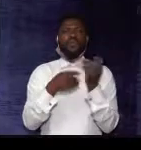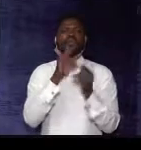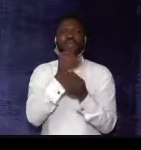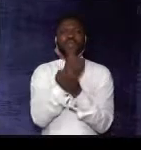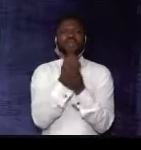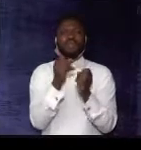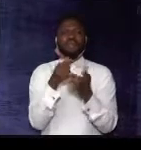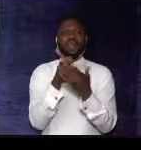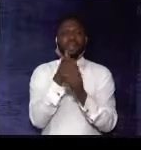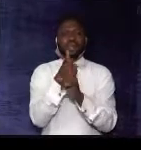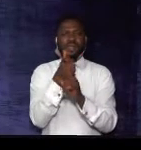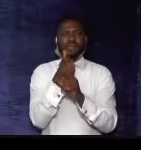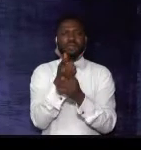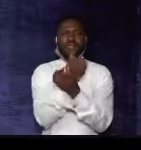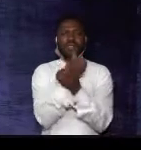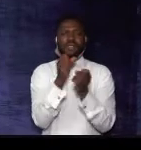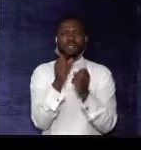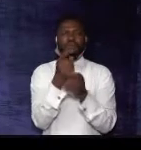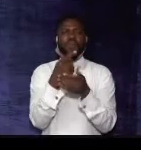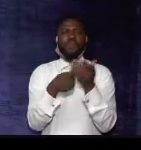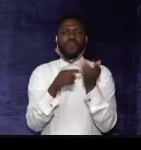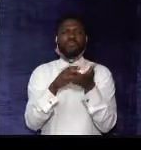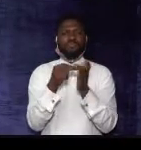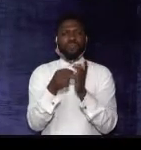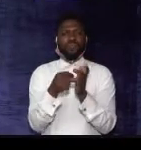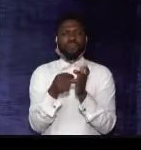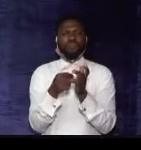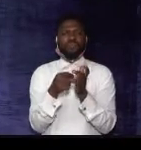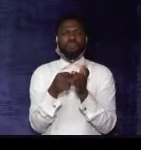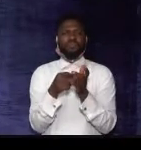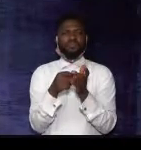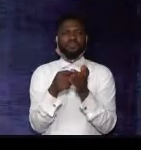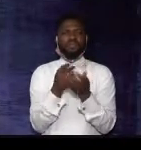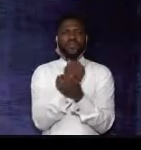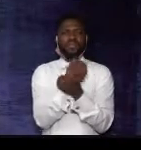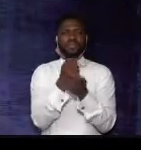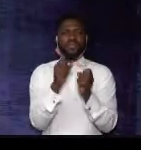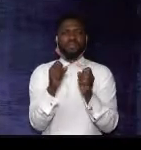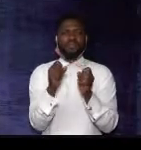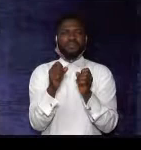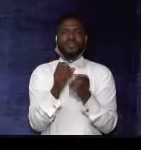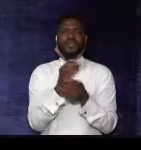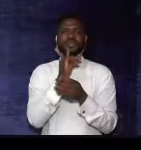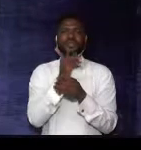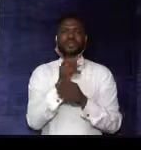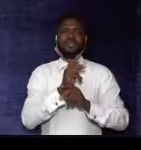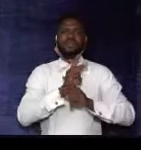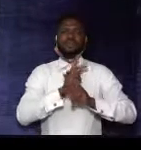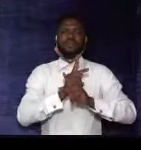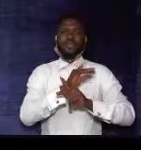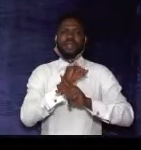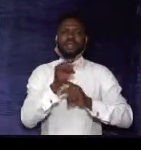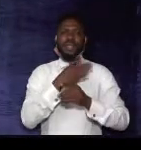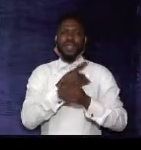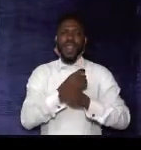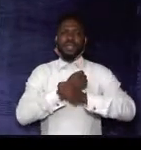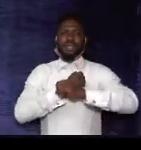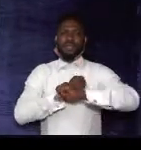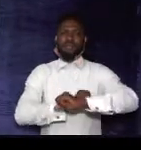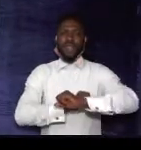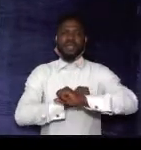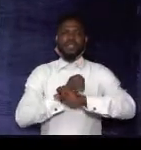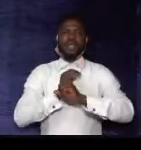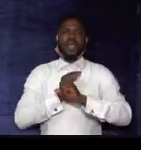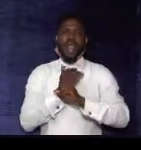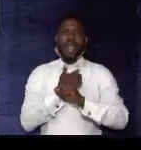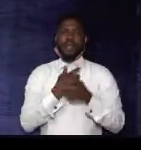we ensure, what is safety itself? Safety, what is safety? Safety is protecting